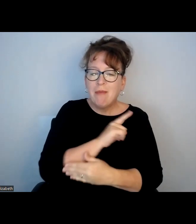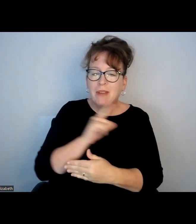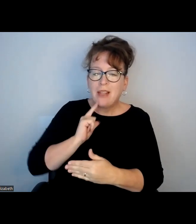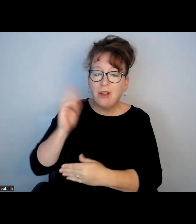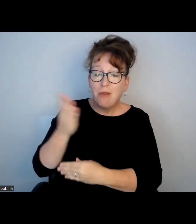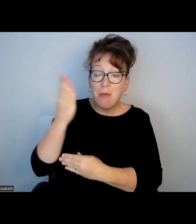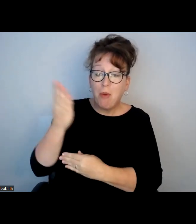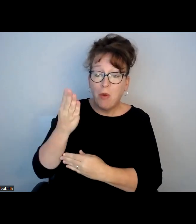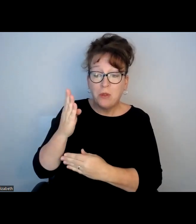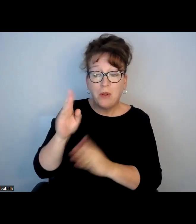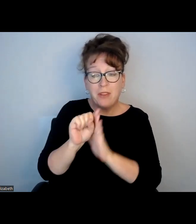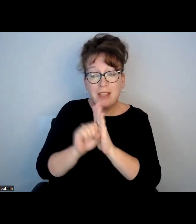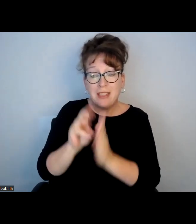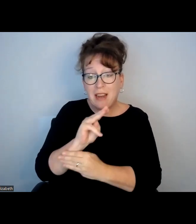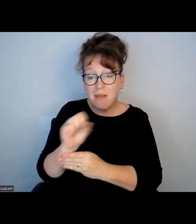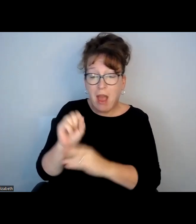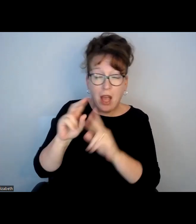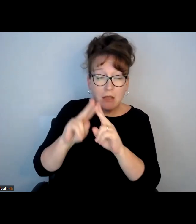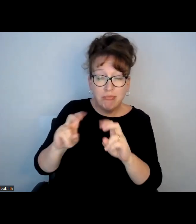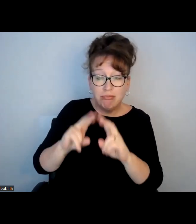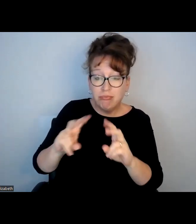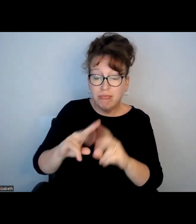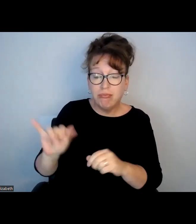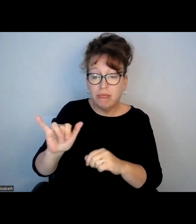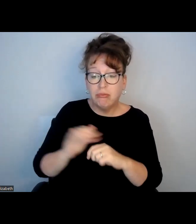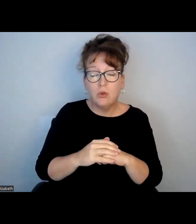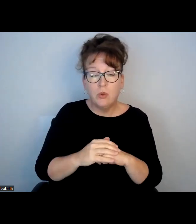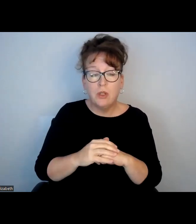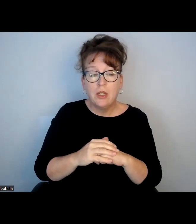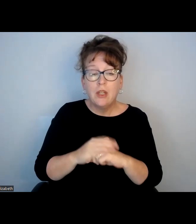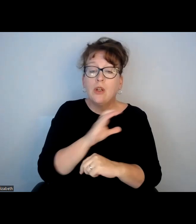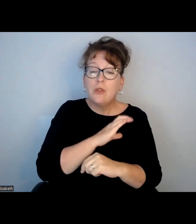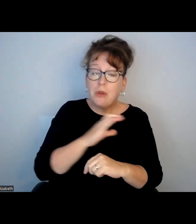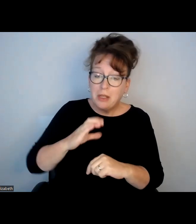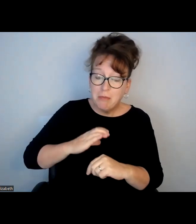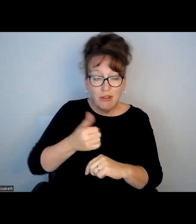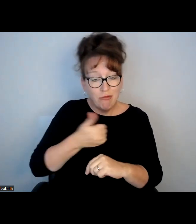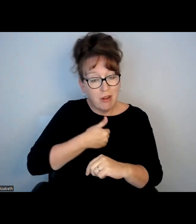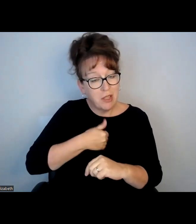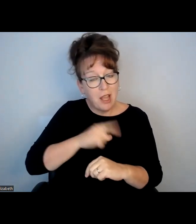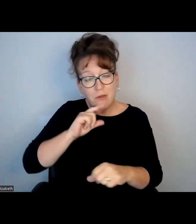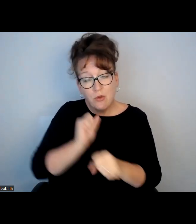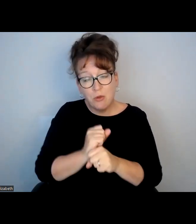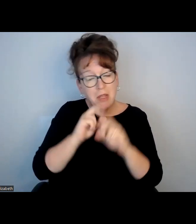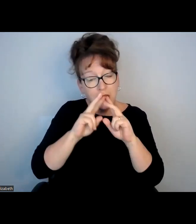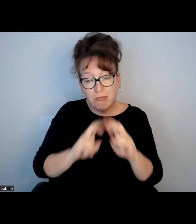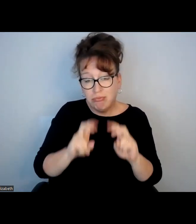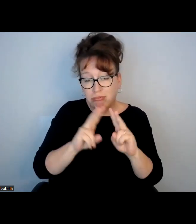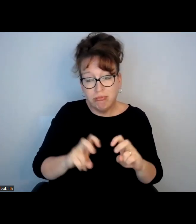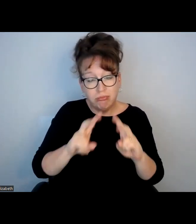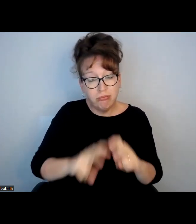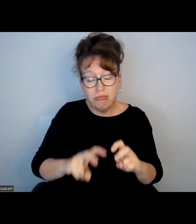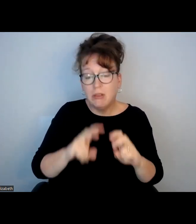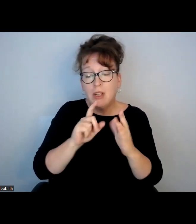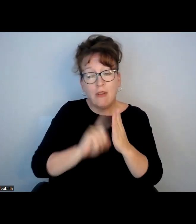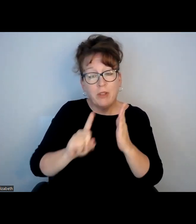that are being examined. And so the commission is really digging in on all these things. And